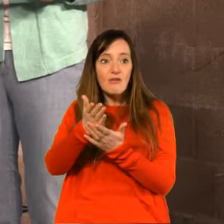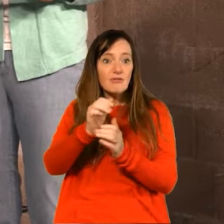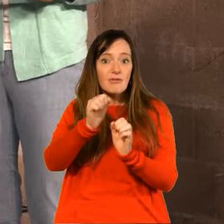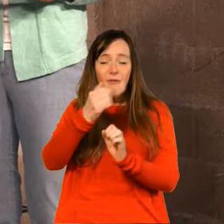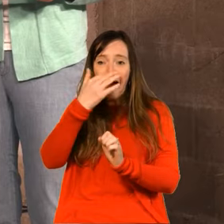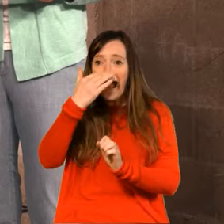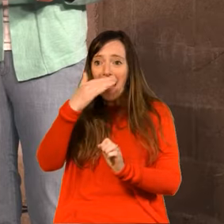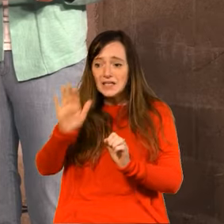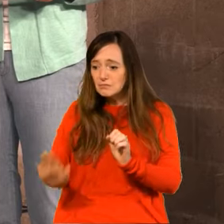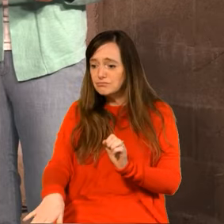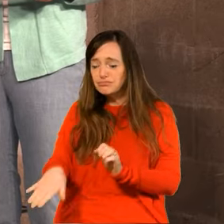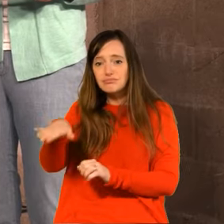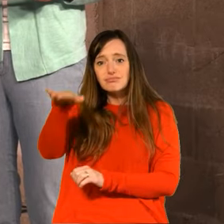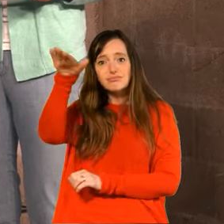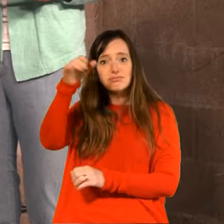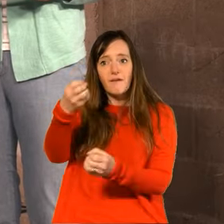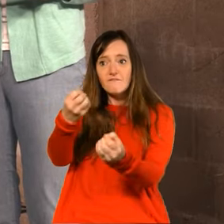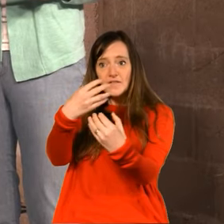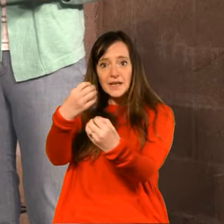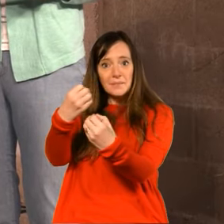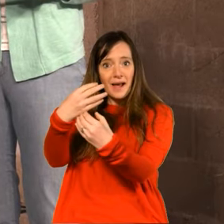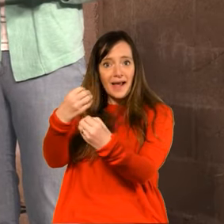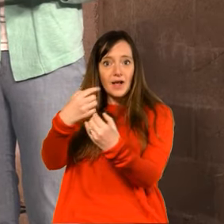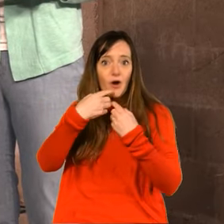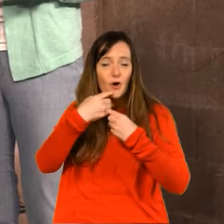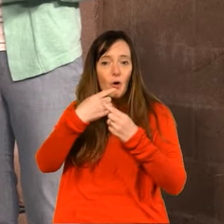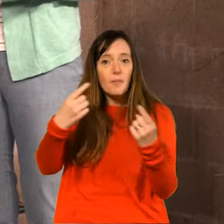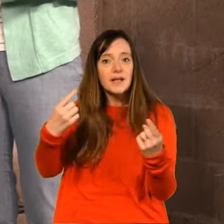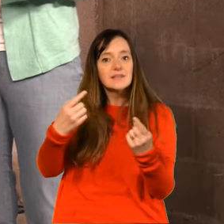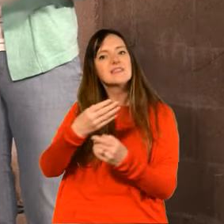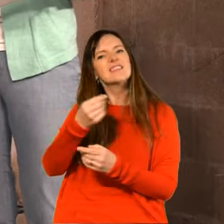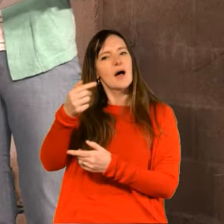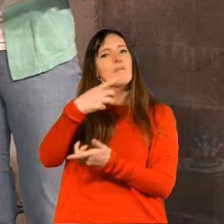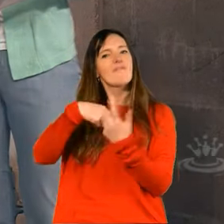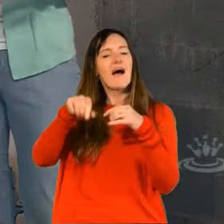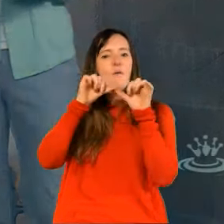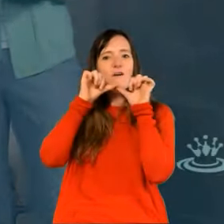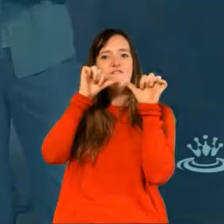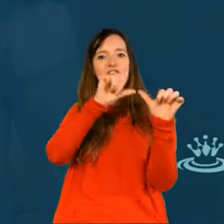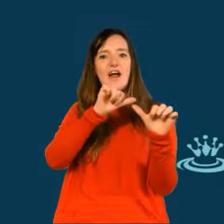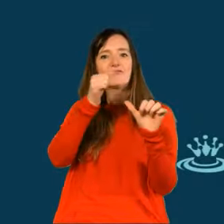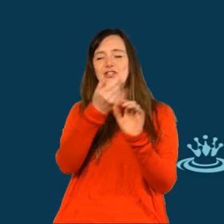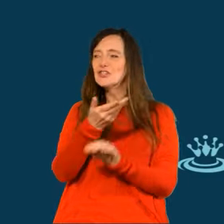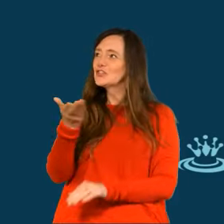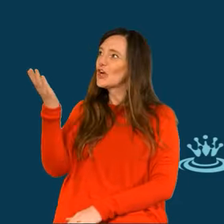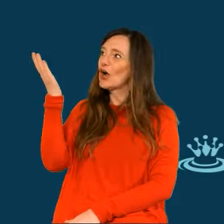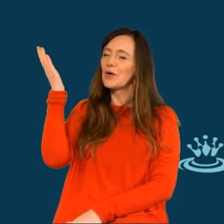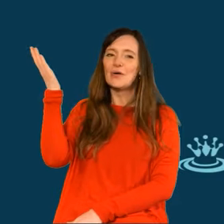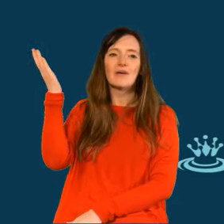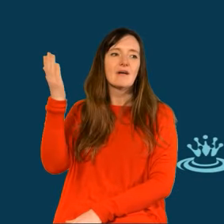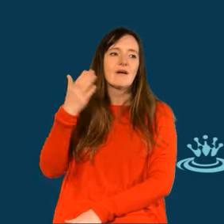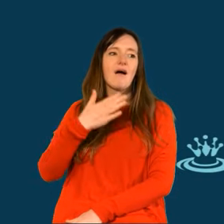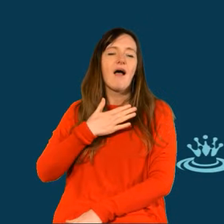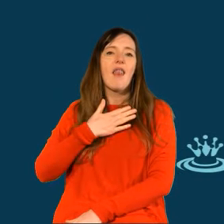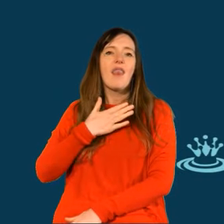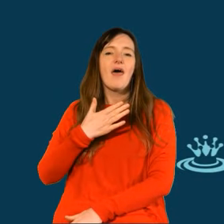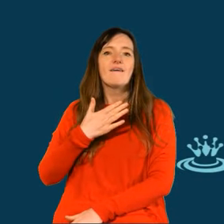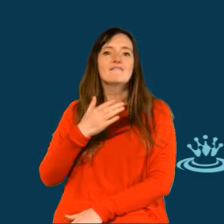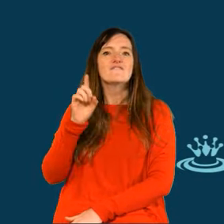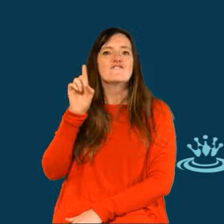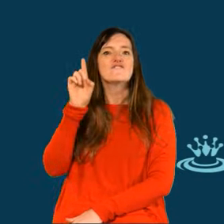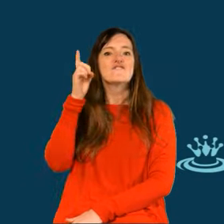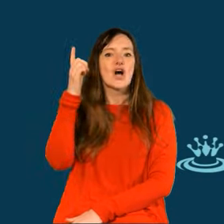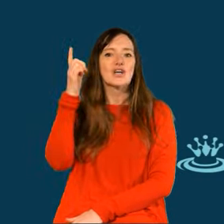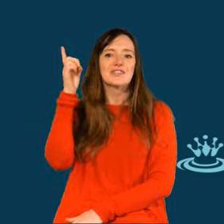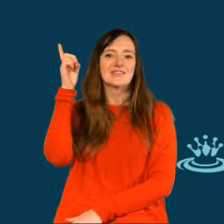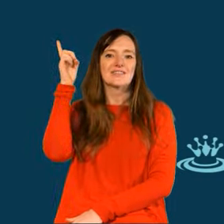groups. We've been loving having your comments come in, and we've got some of our favourites now to show you. I love this first one that Graham,